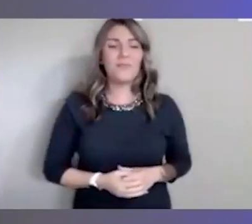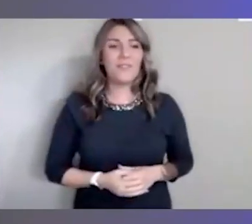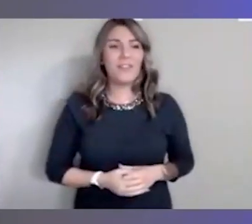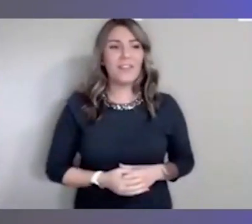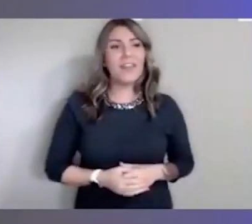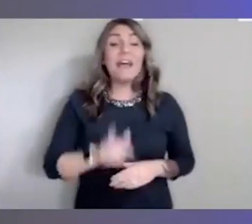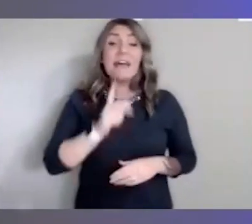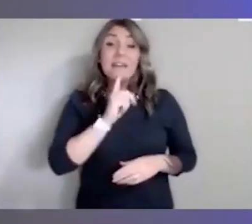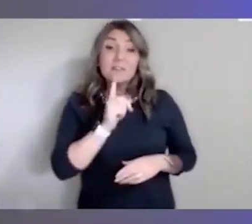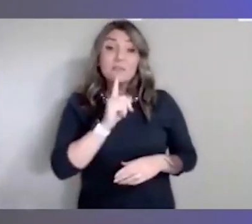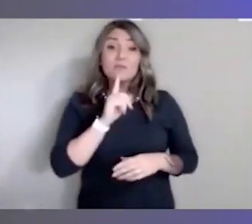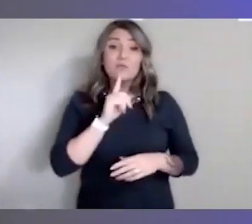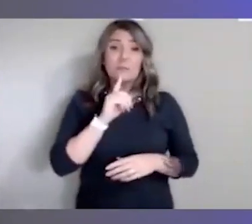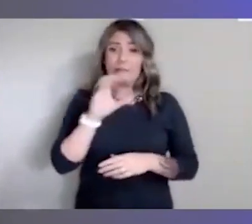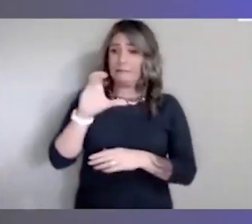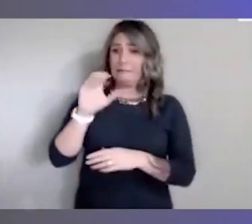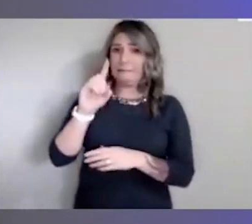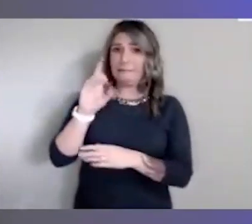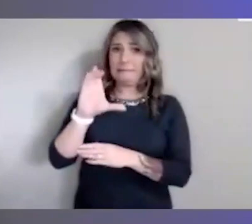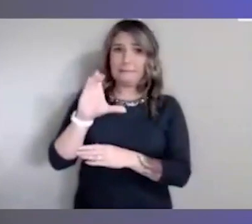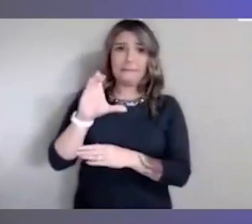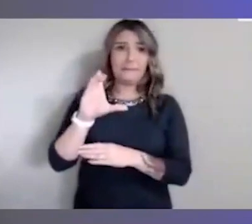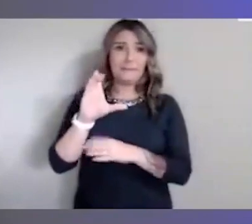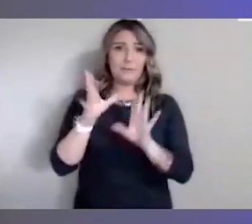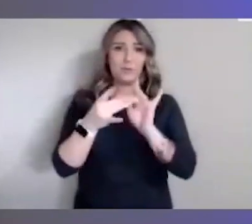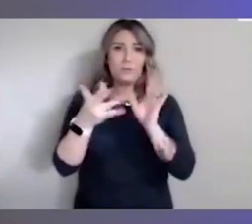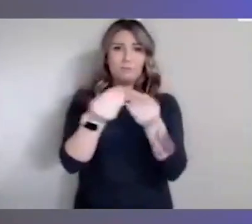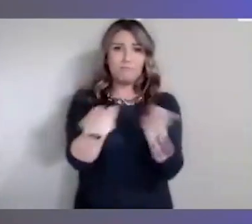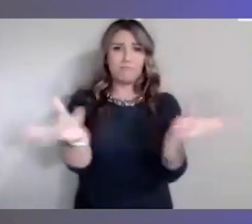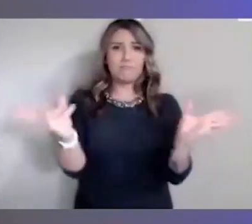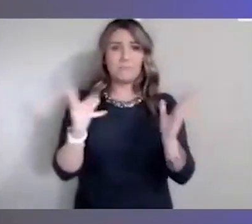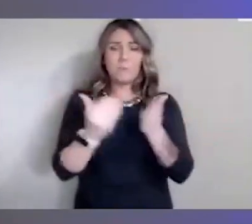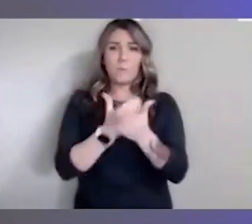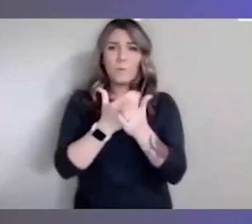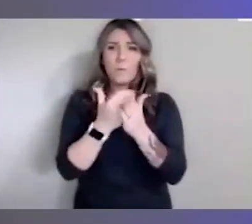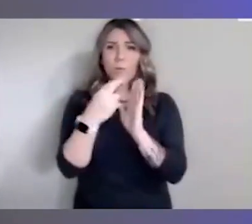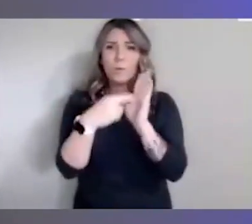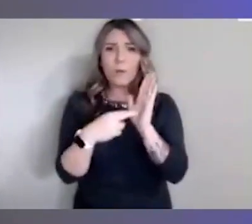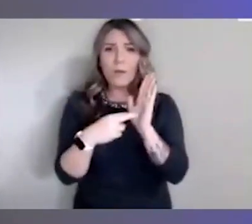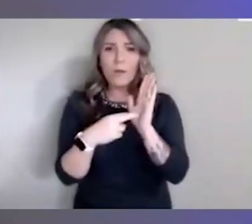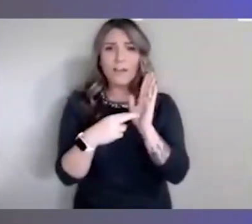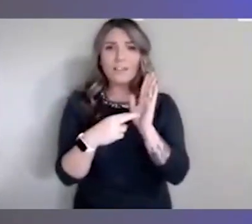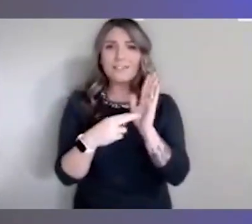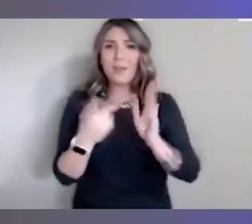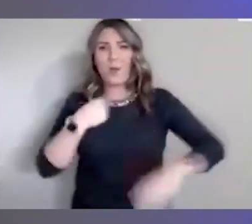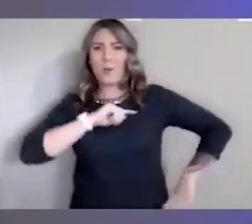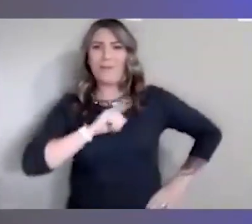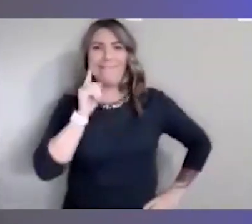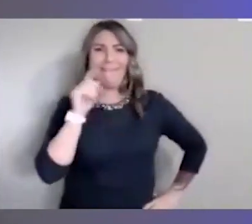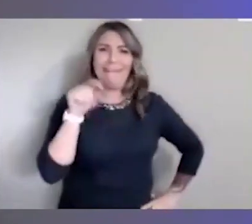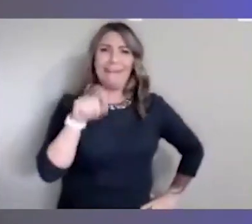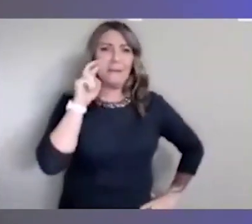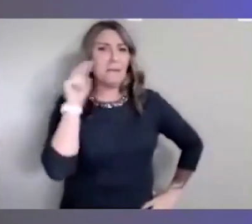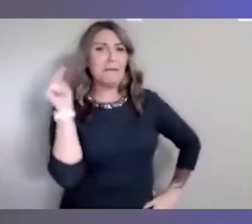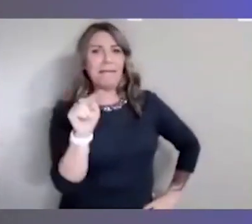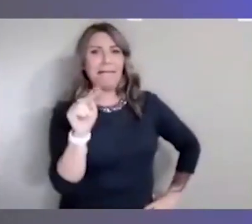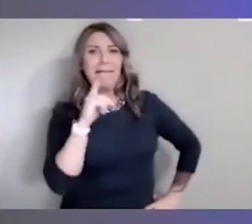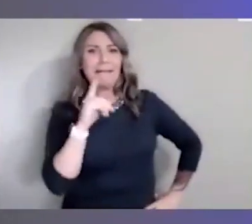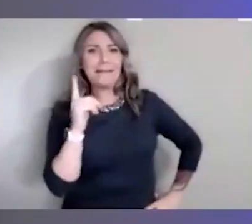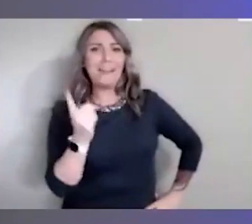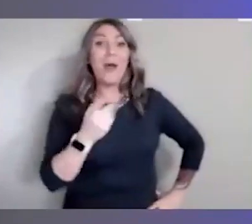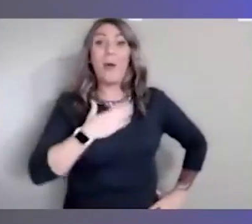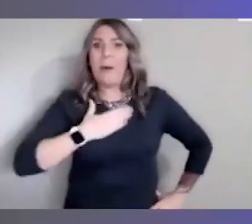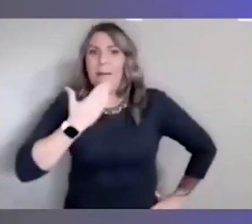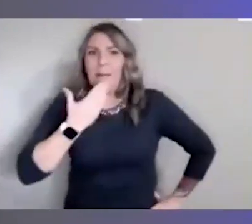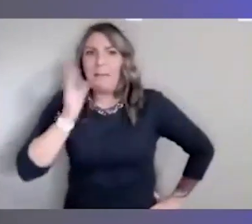the CDC released its new guidelines, there we are. Just look over here so the folks can My bad. You should think I